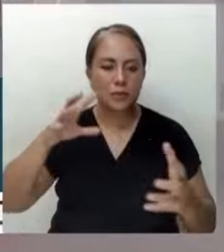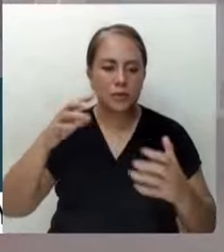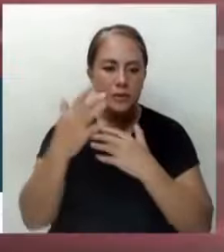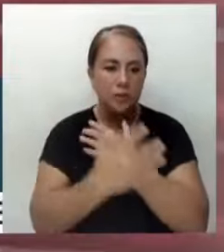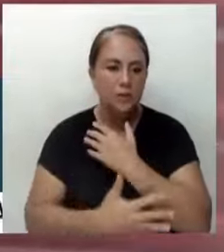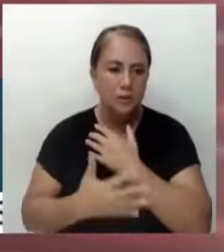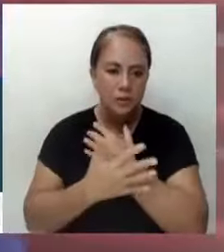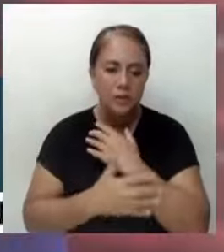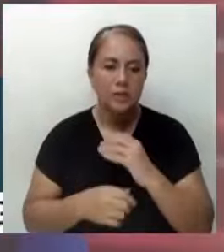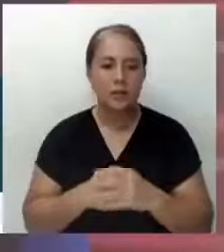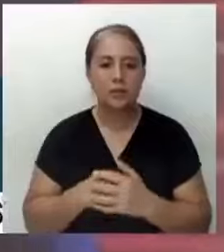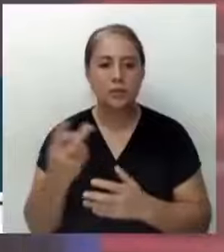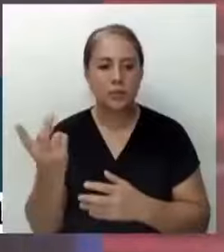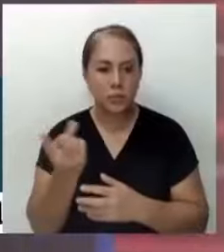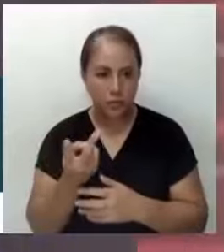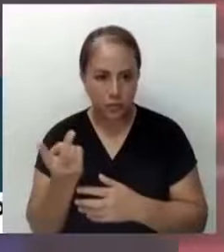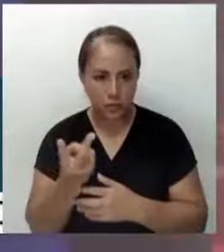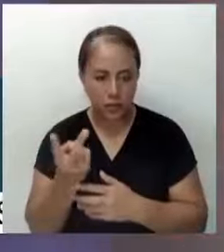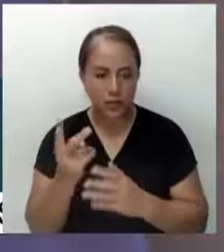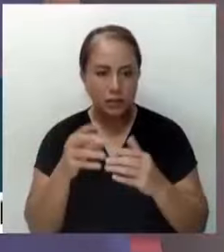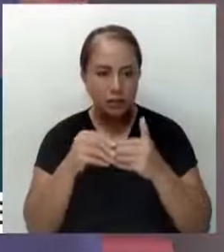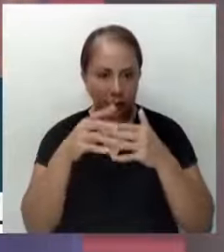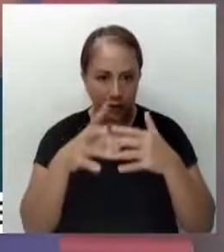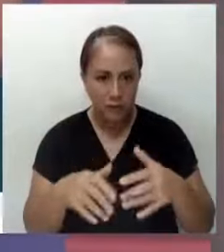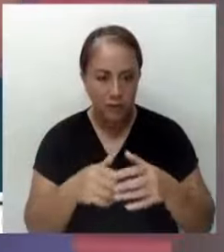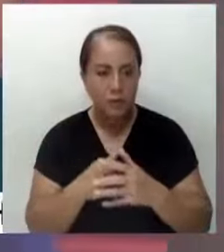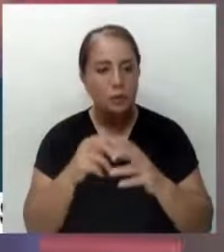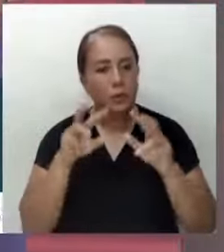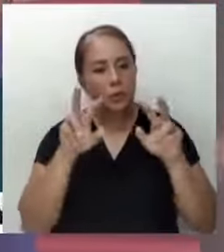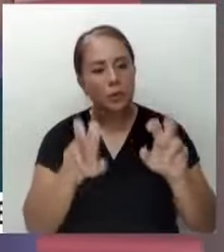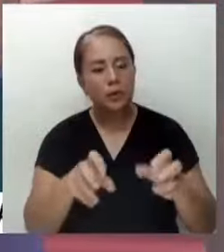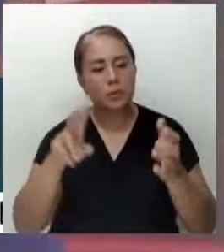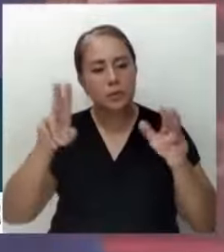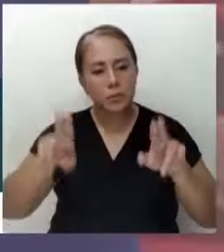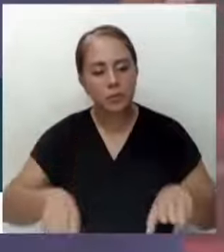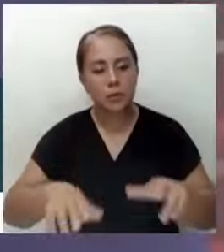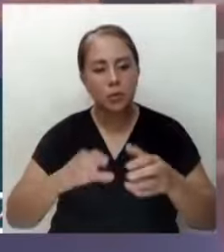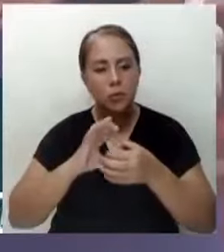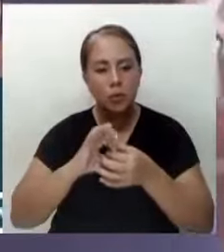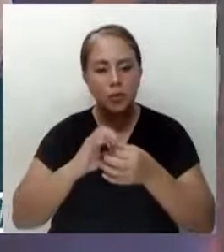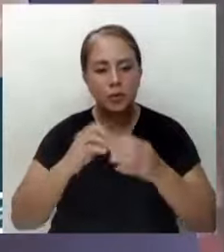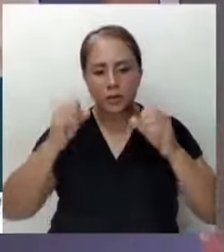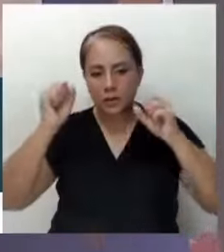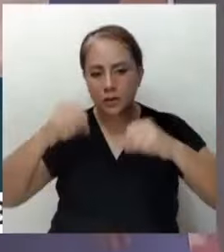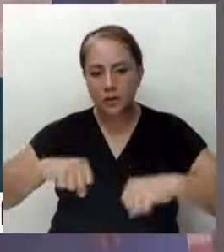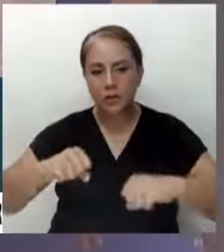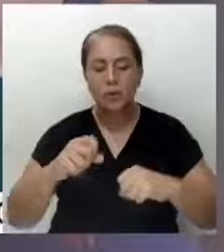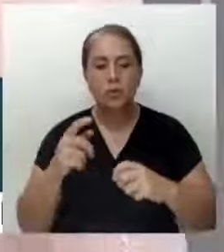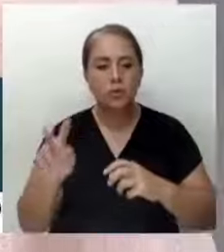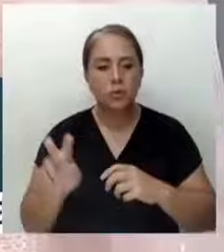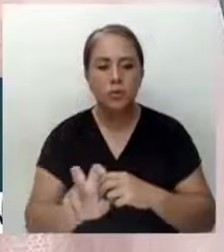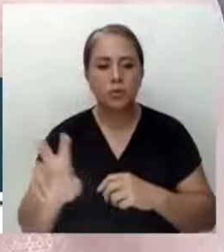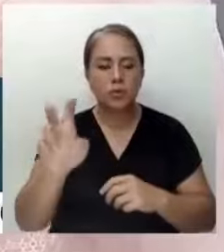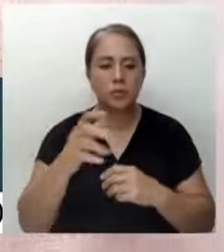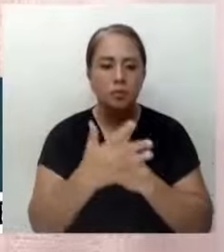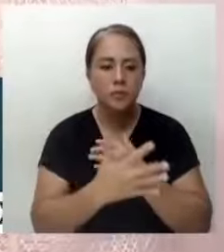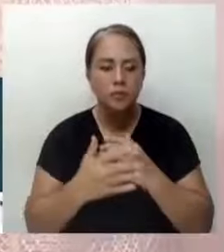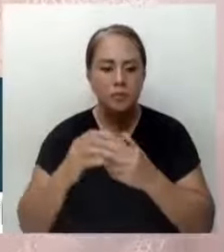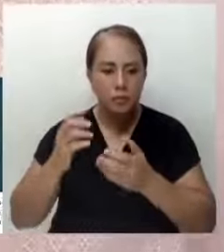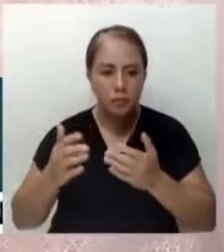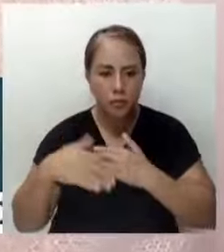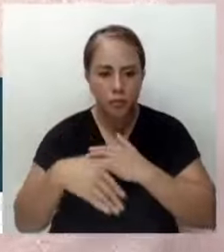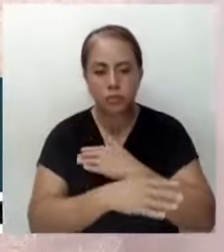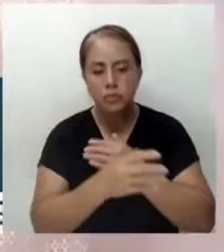The two Southeast Asian leaders are expected to witness the signing of cooperation deals on tourism, maritime cooperation, and